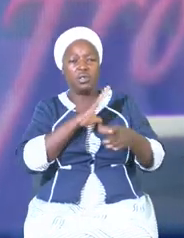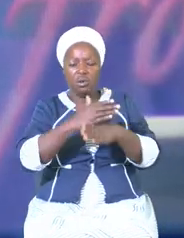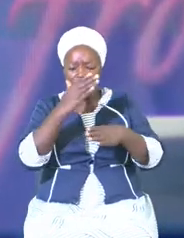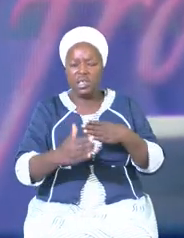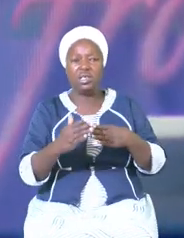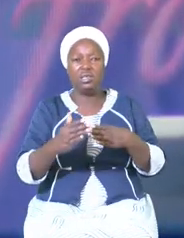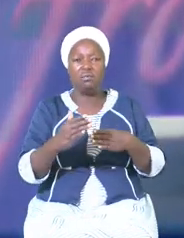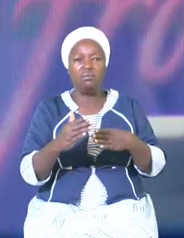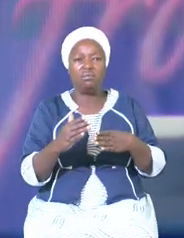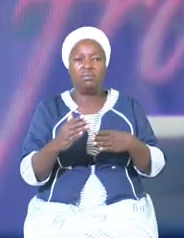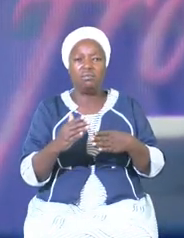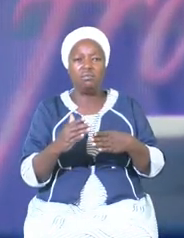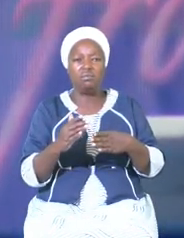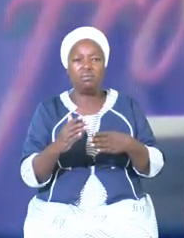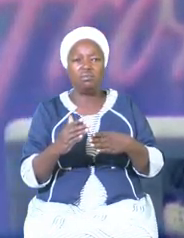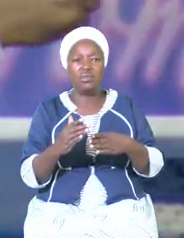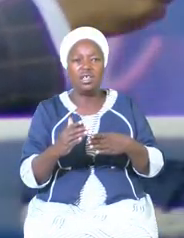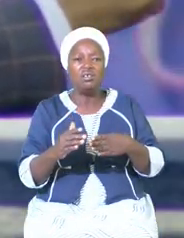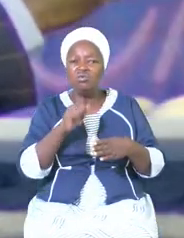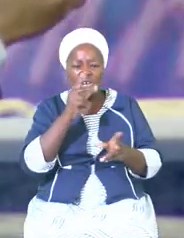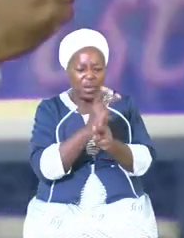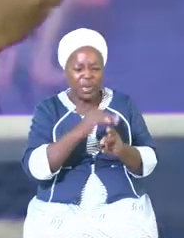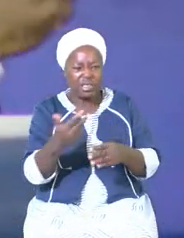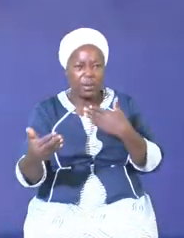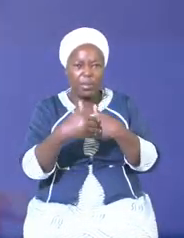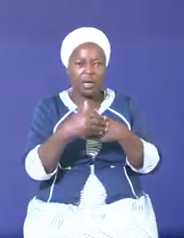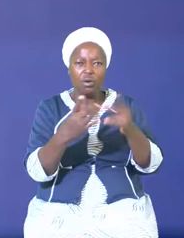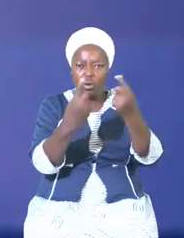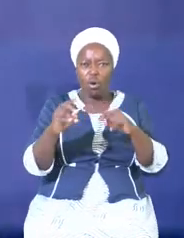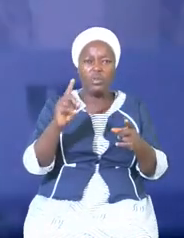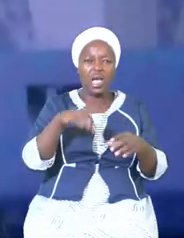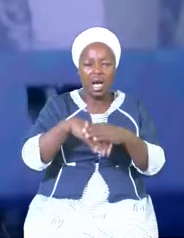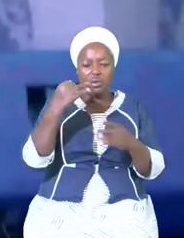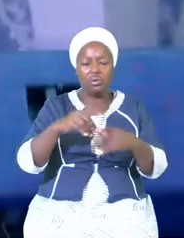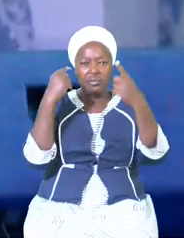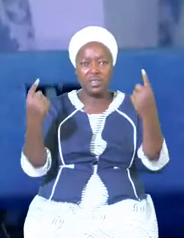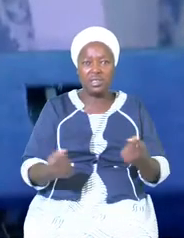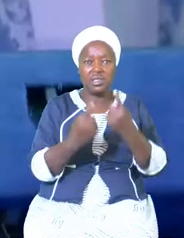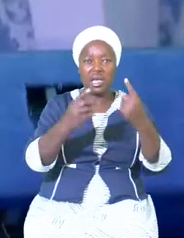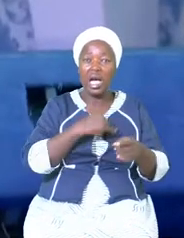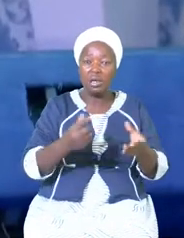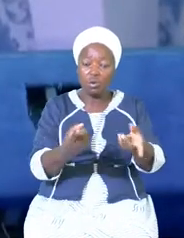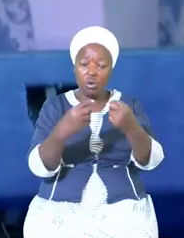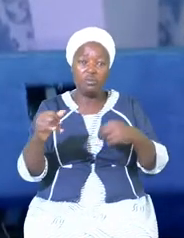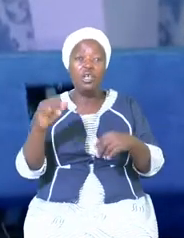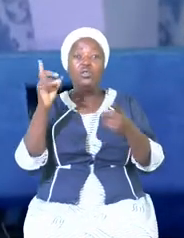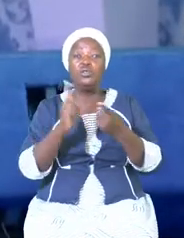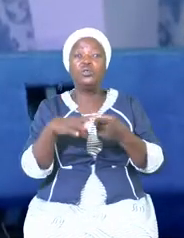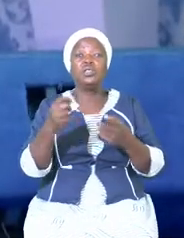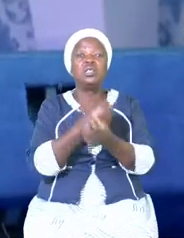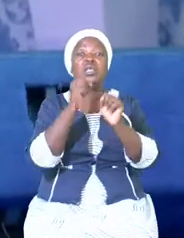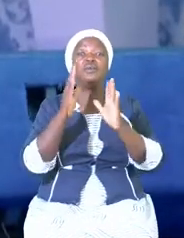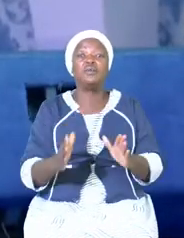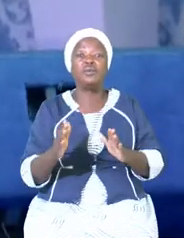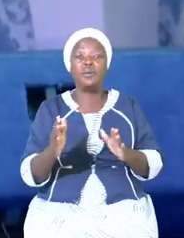completely, unreservedly, coming out of sin and coming to the Savior.